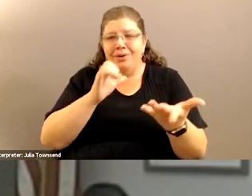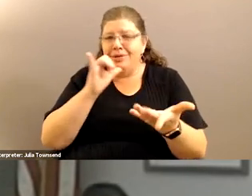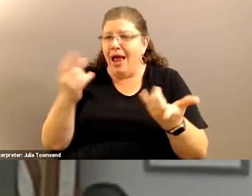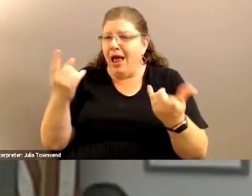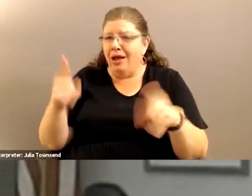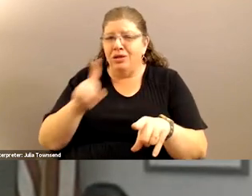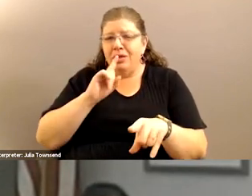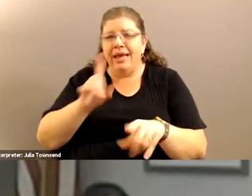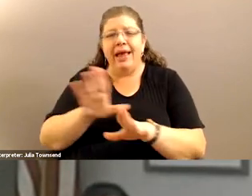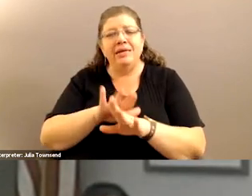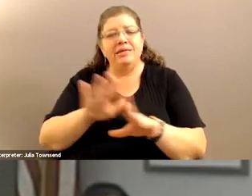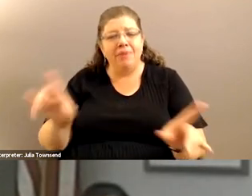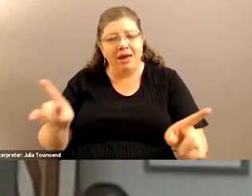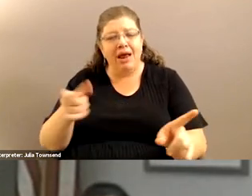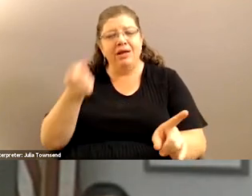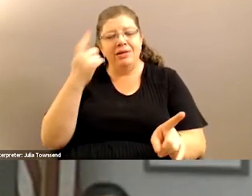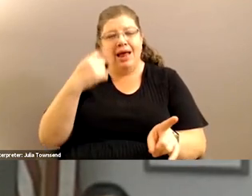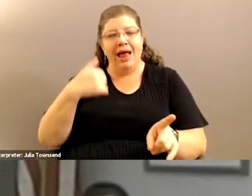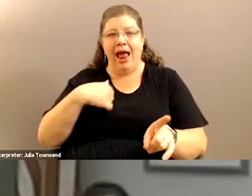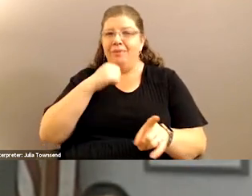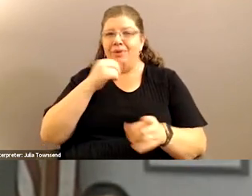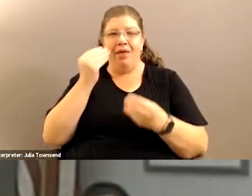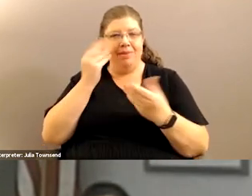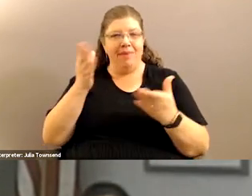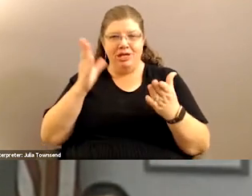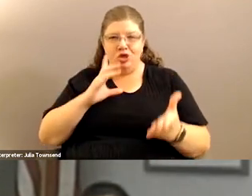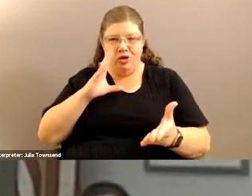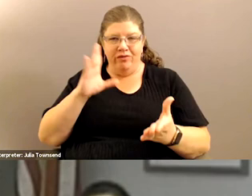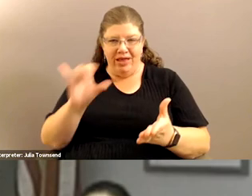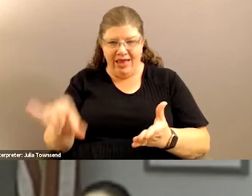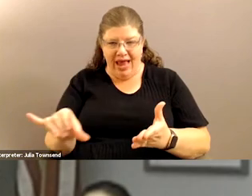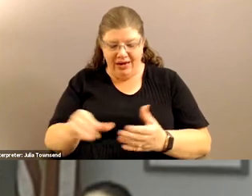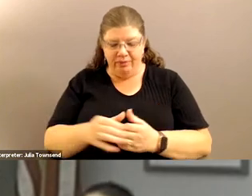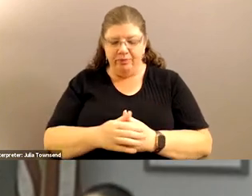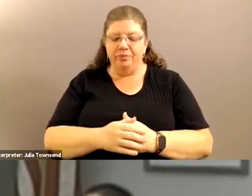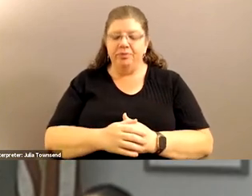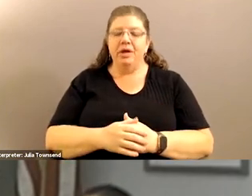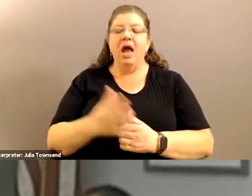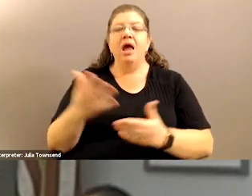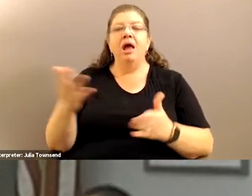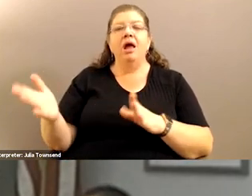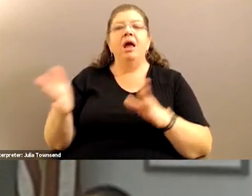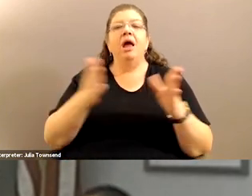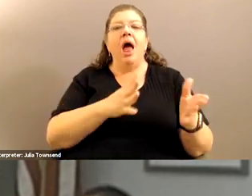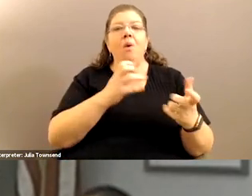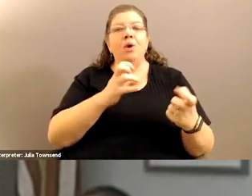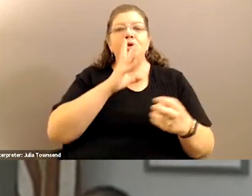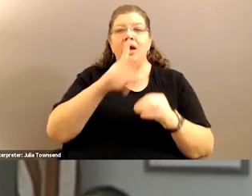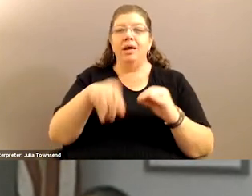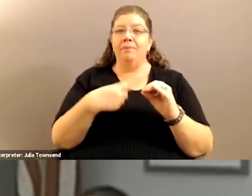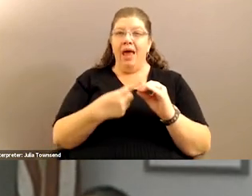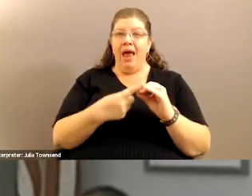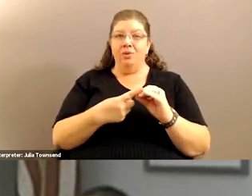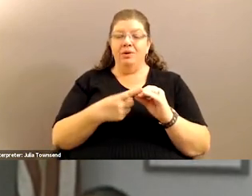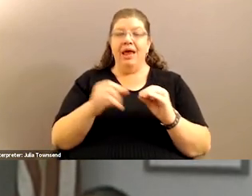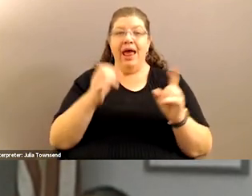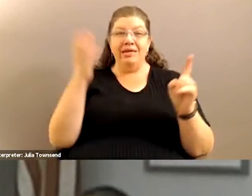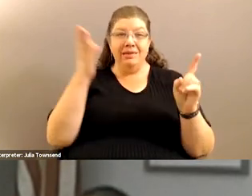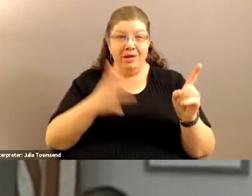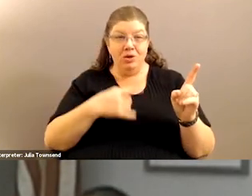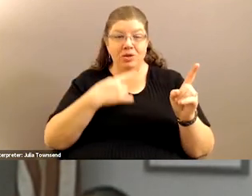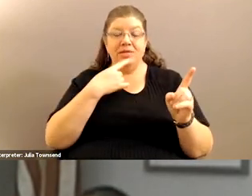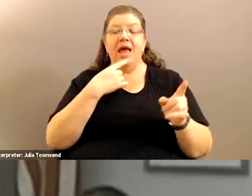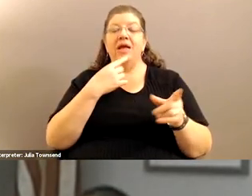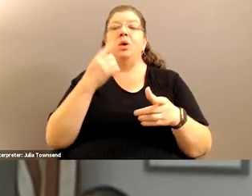understand that that i'm not the messenger for that i just do want to talk about the fact that as a speaker said